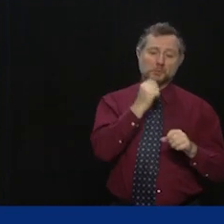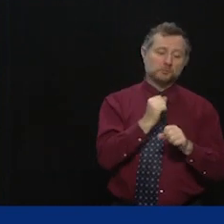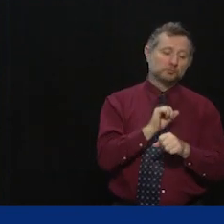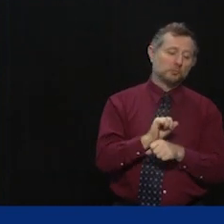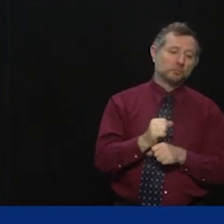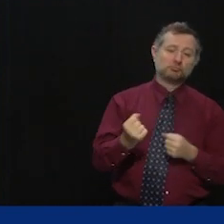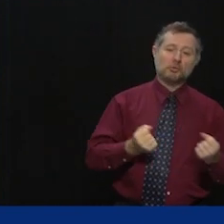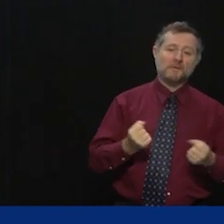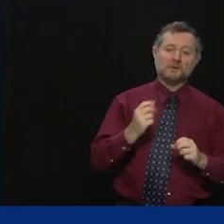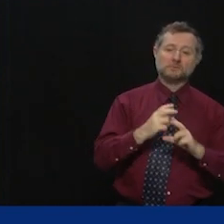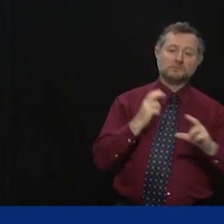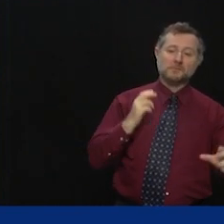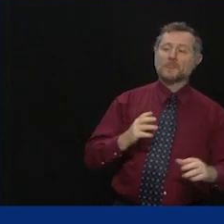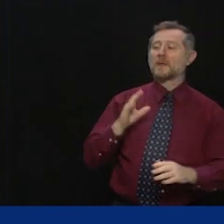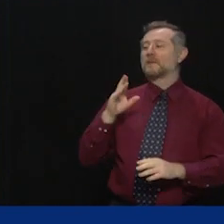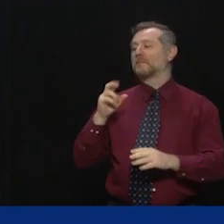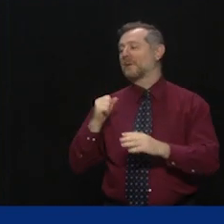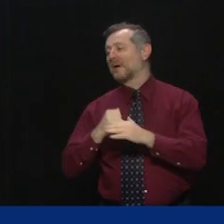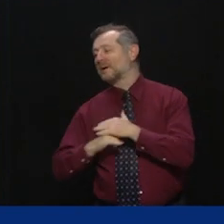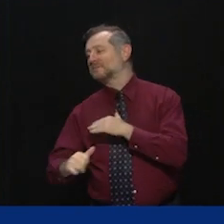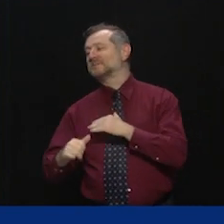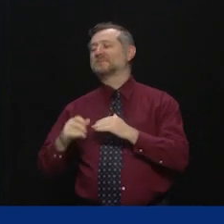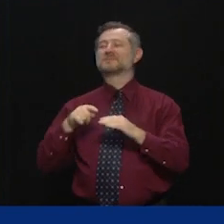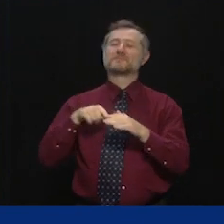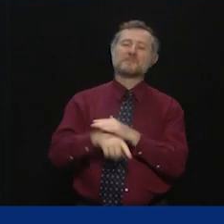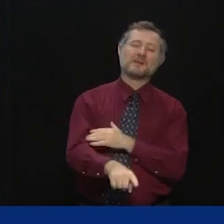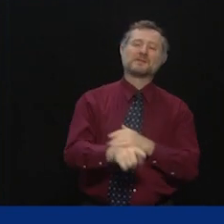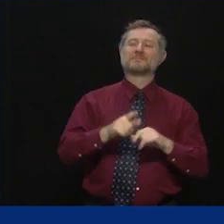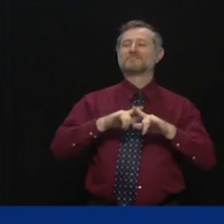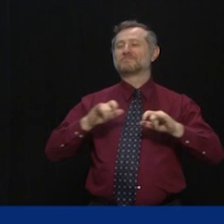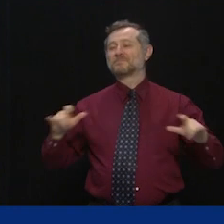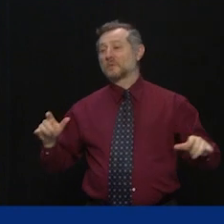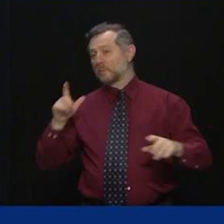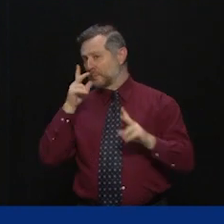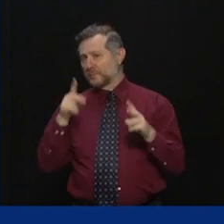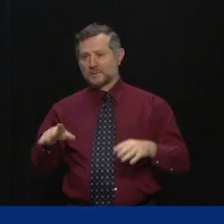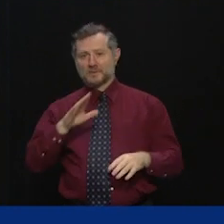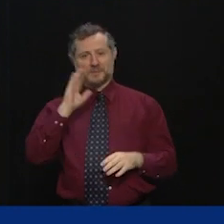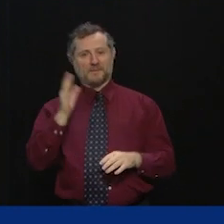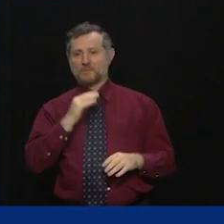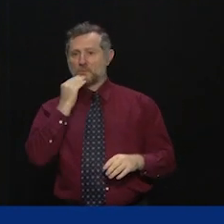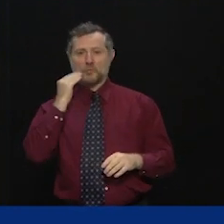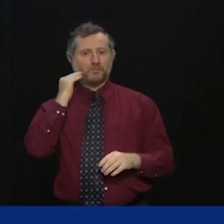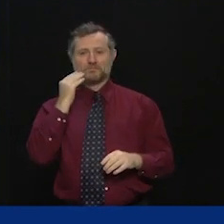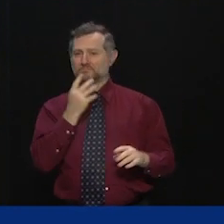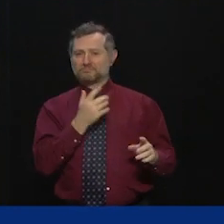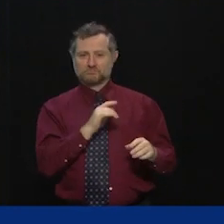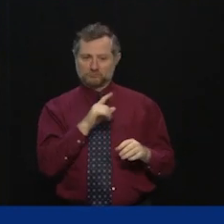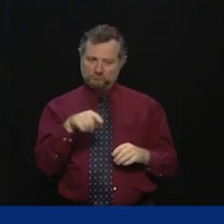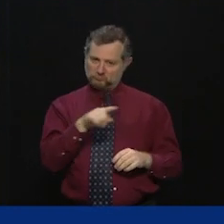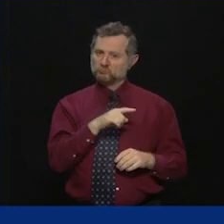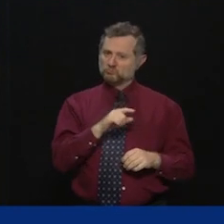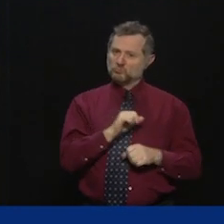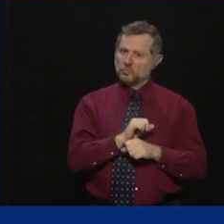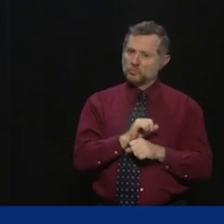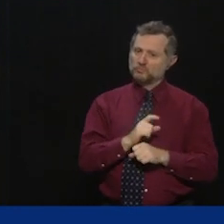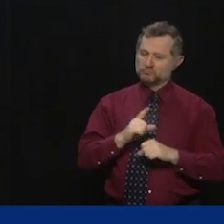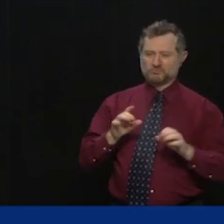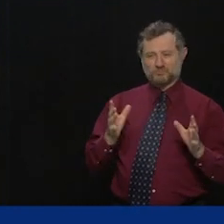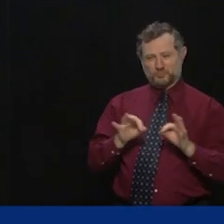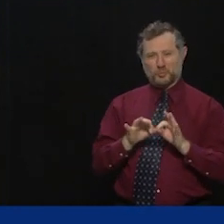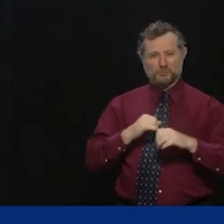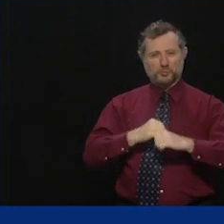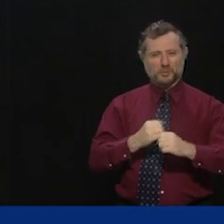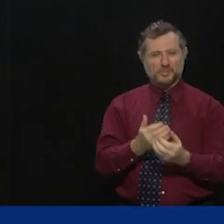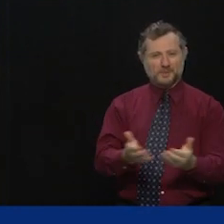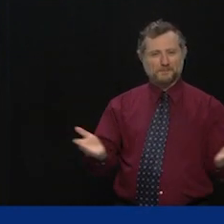subway trains, the people who just never had a chance to work from home. We want to make sure you're protected. And you were some of the early individuals